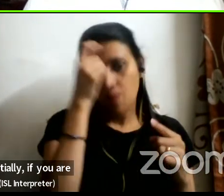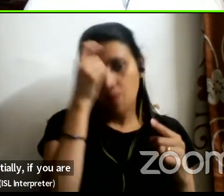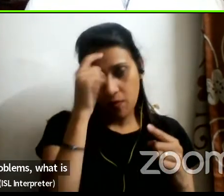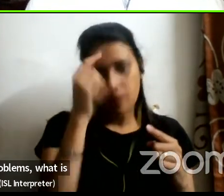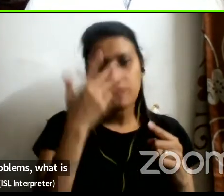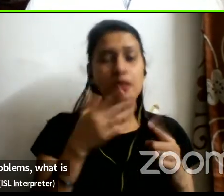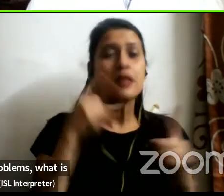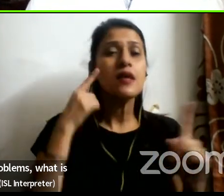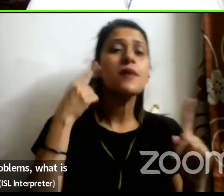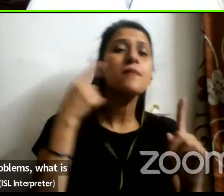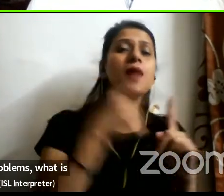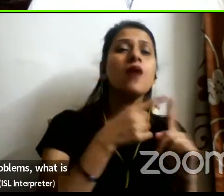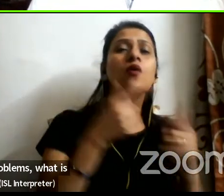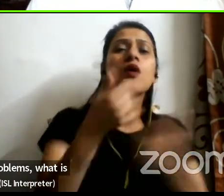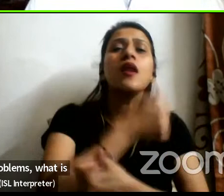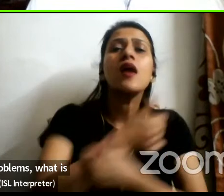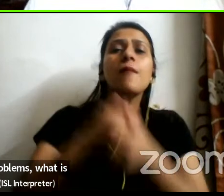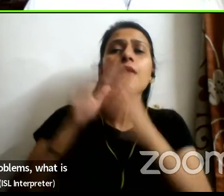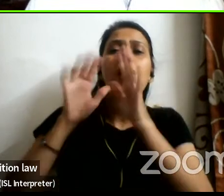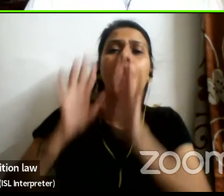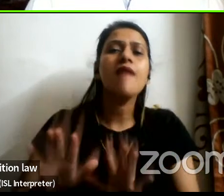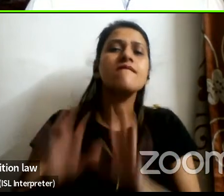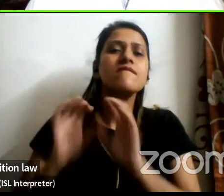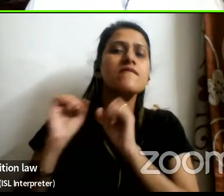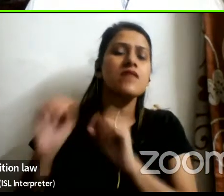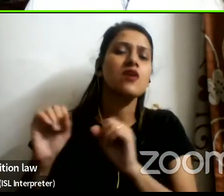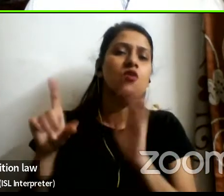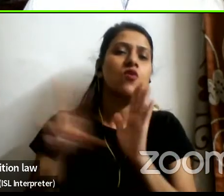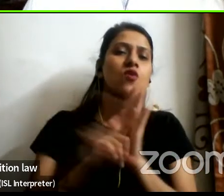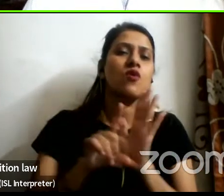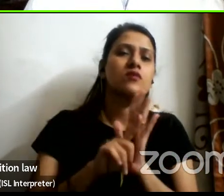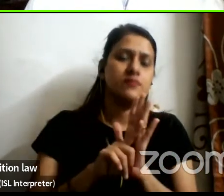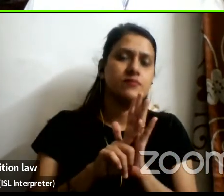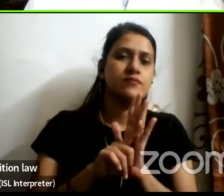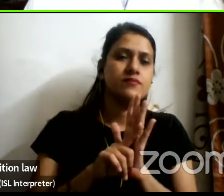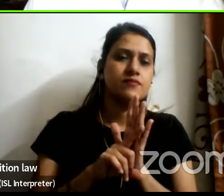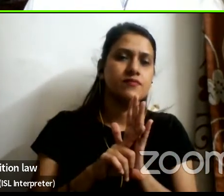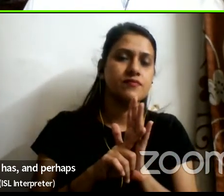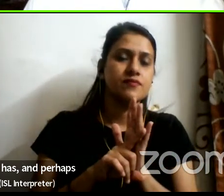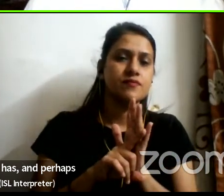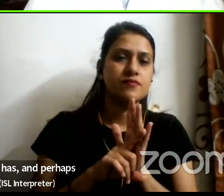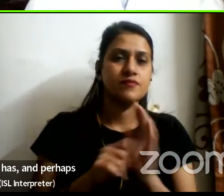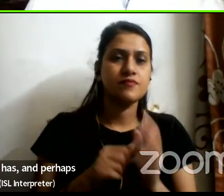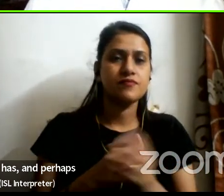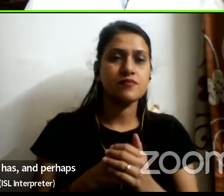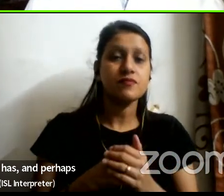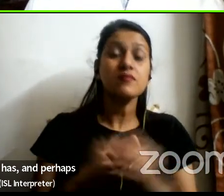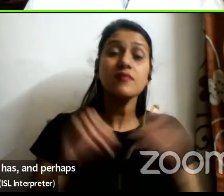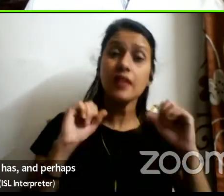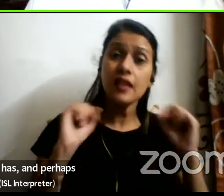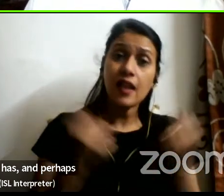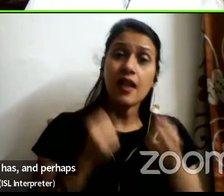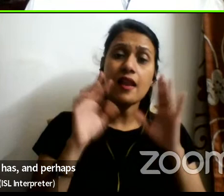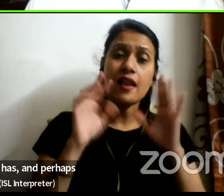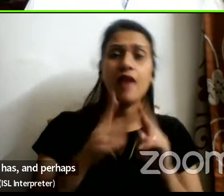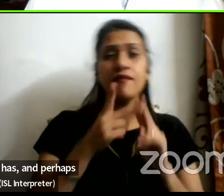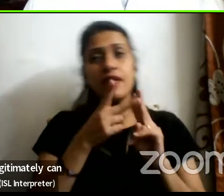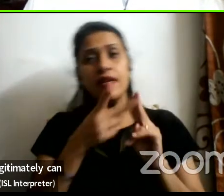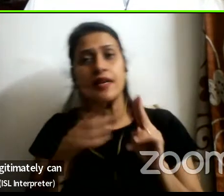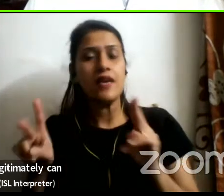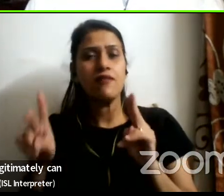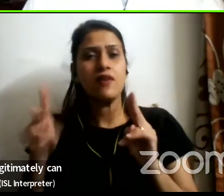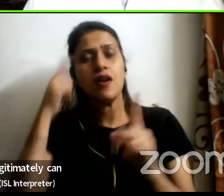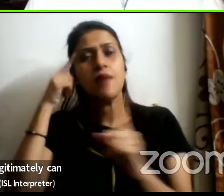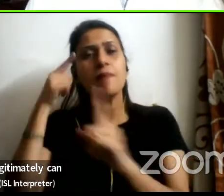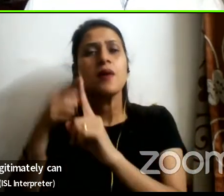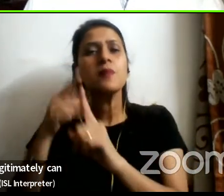the purpose that your competition law has? And perhaps, different jurisdictions quite legitimately can have different purposes, right?